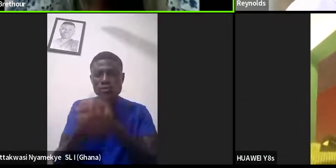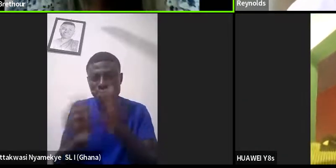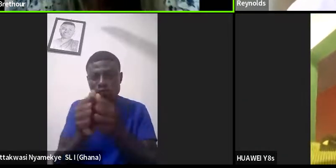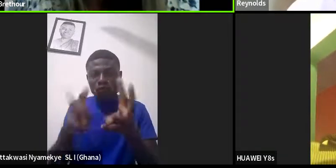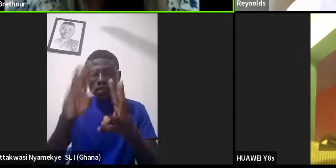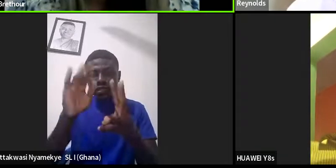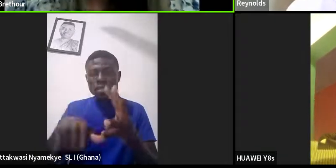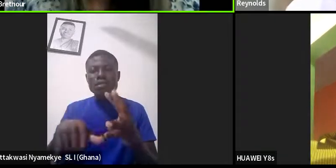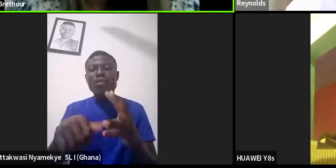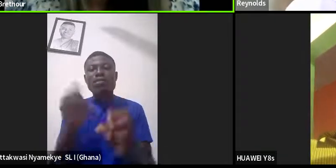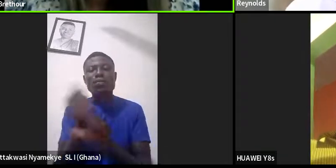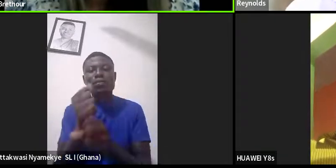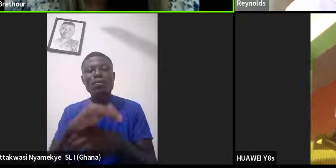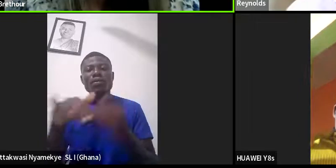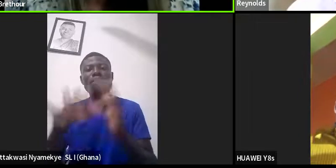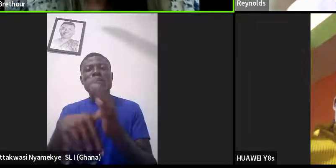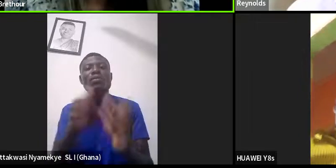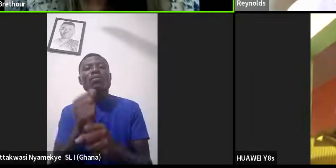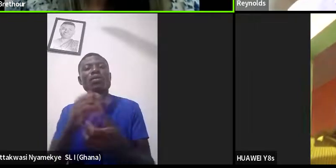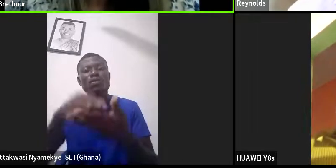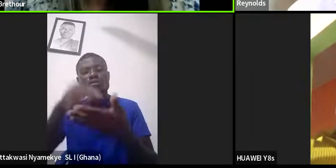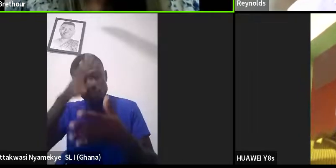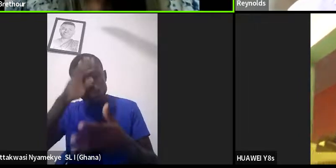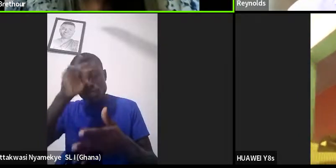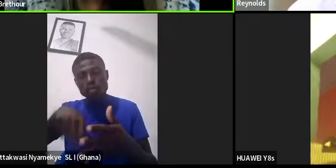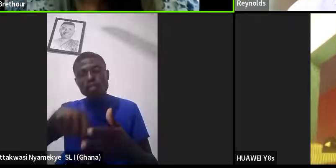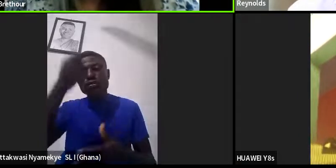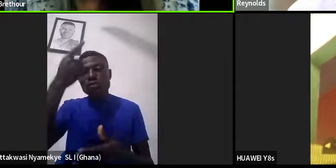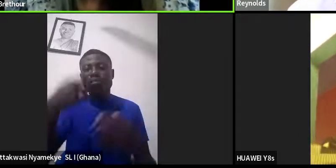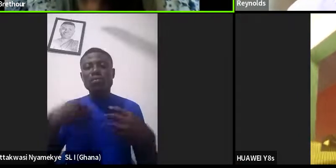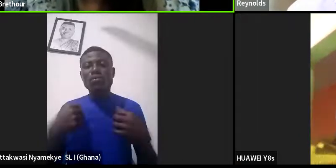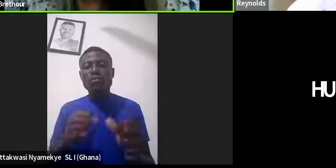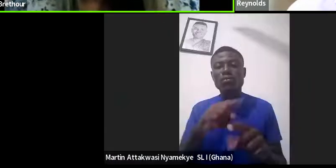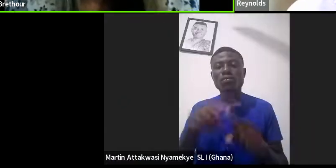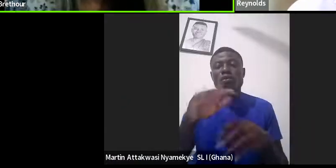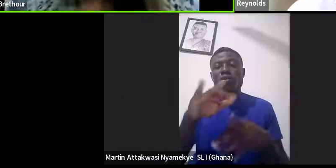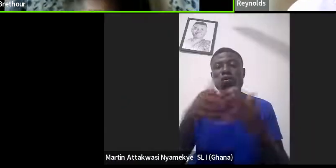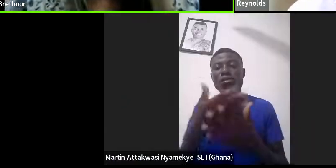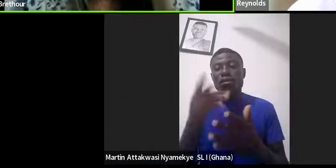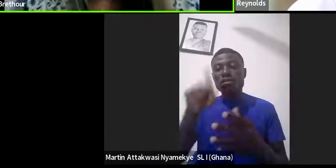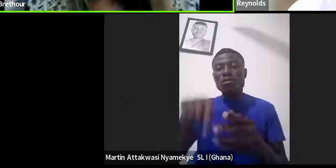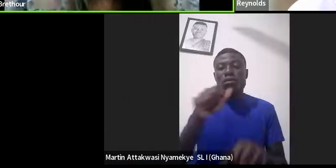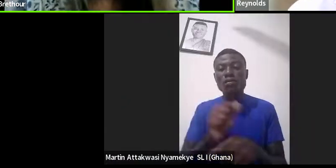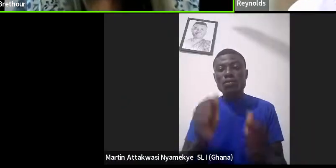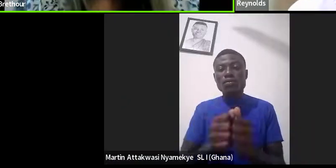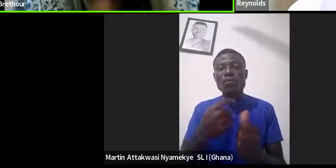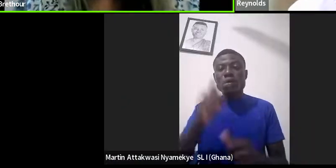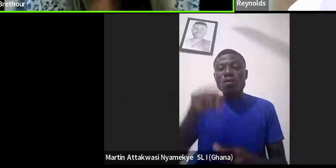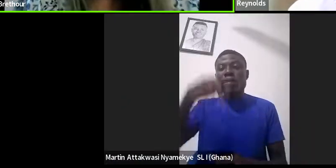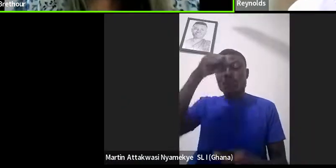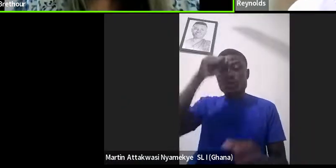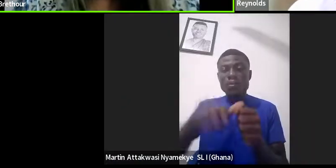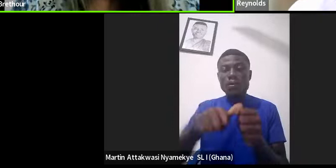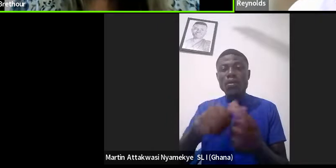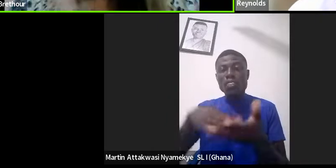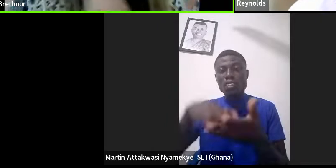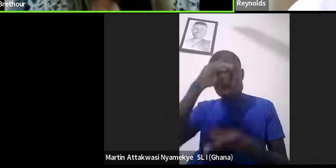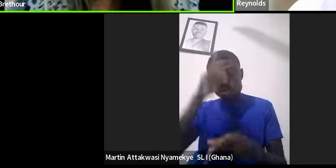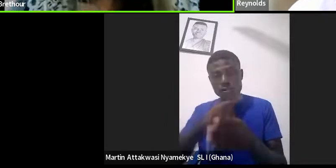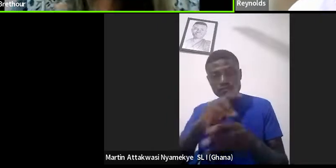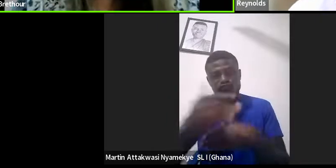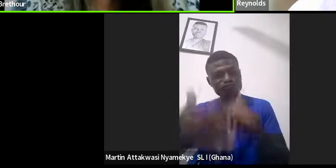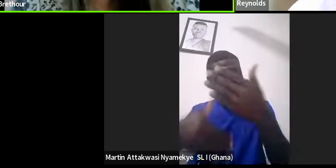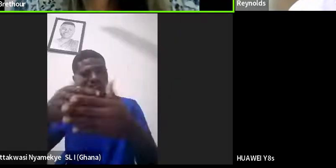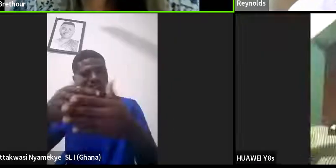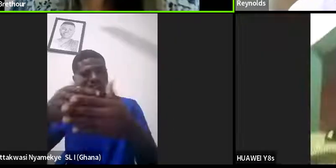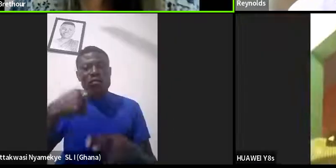some students or children, that is definitely more difficult. We need to remember that dyslexia is on a continuum as well. So we have